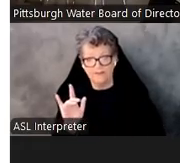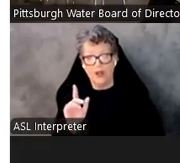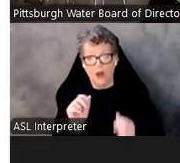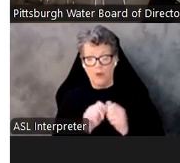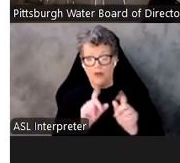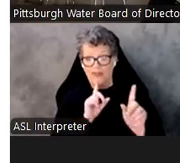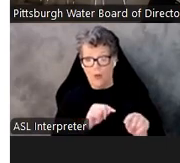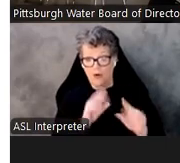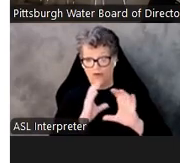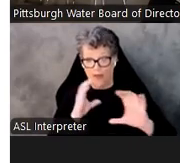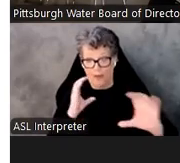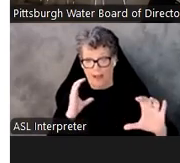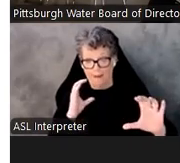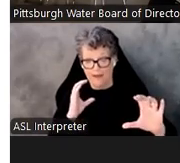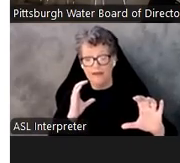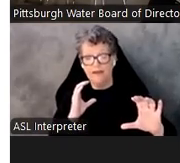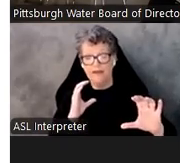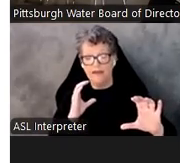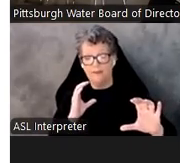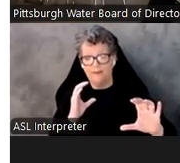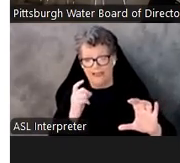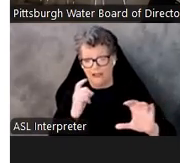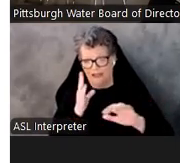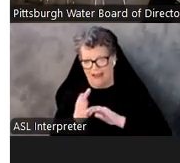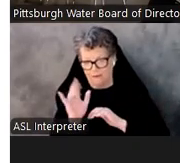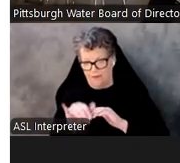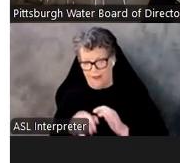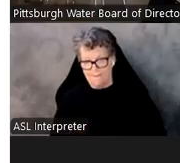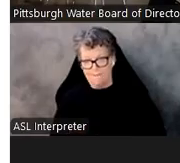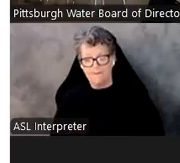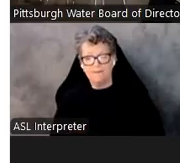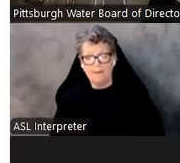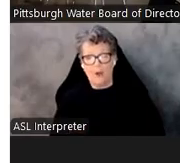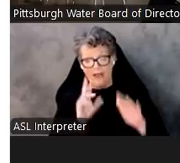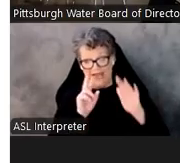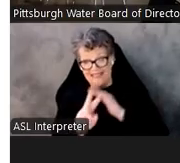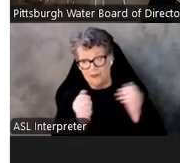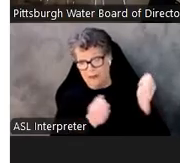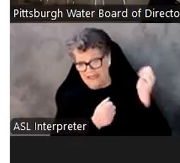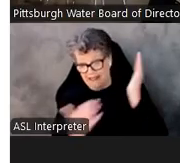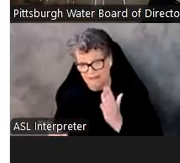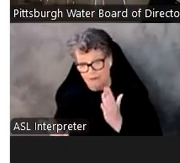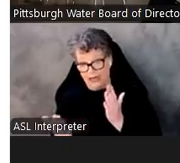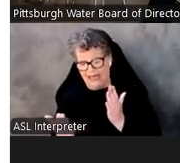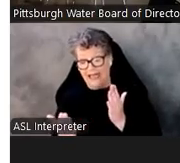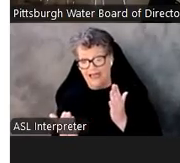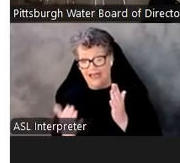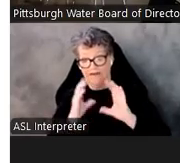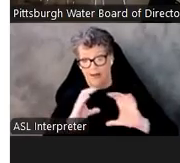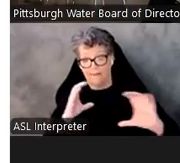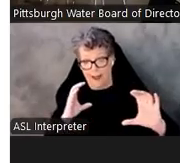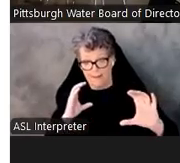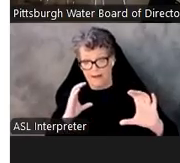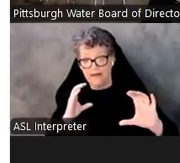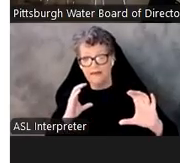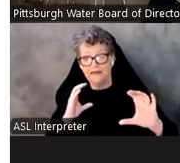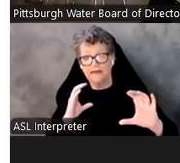for the pipe being placed shortly thereafter. We anticipate delivery of the steel